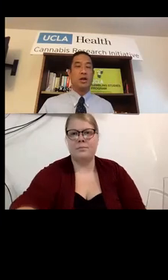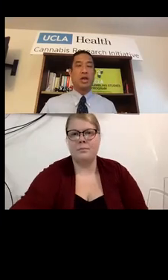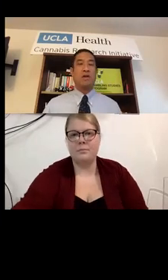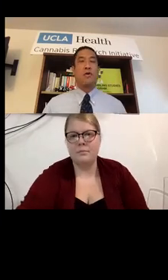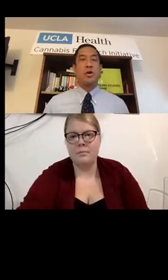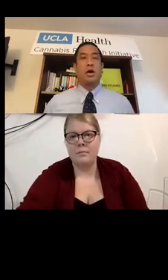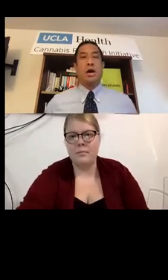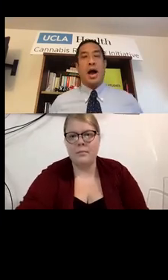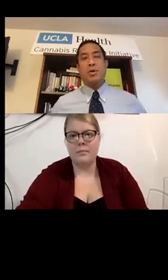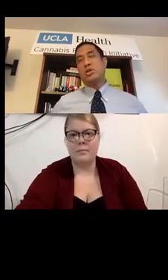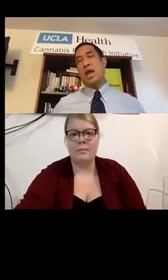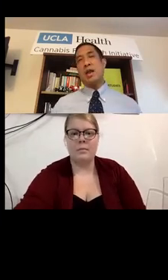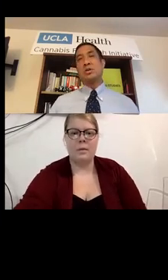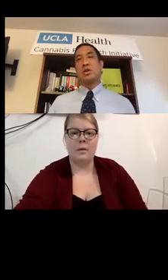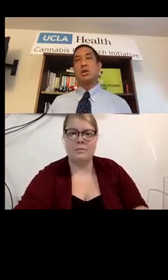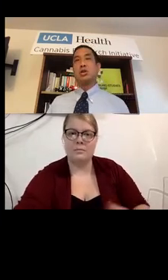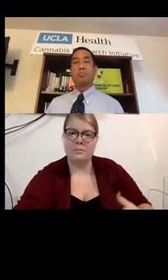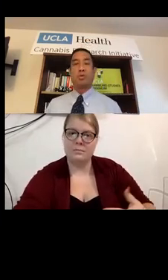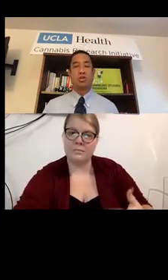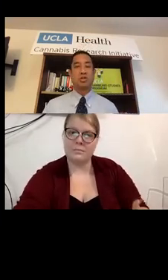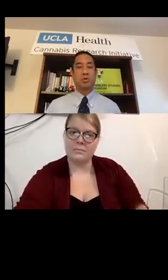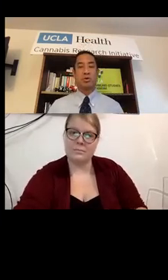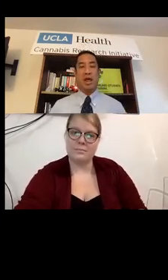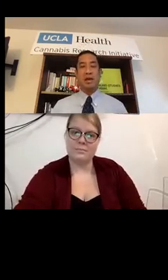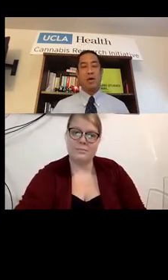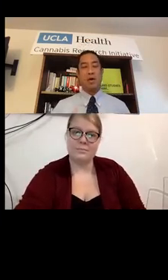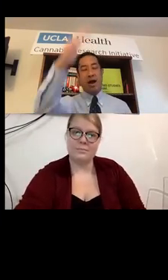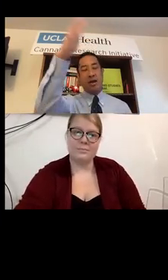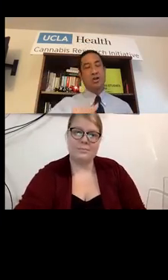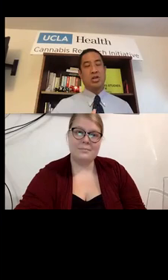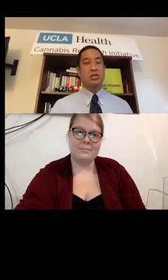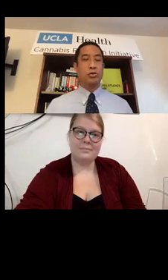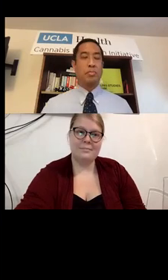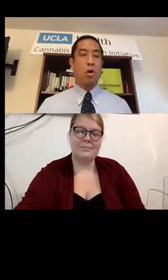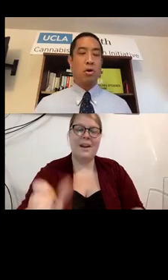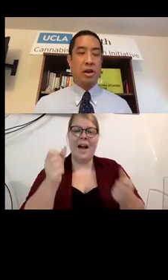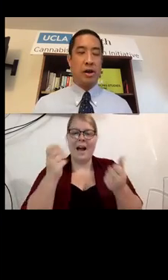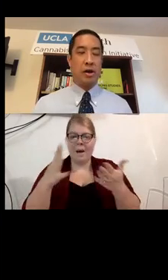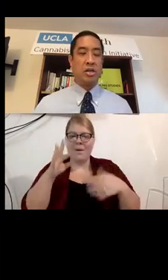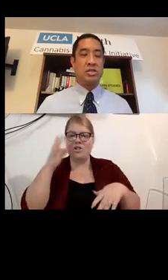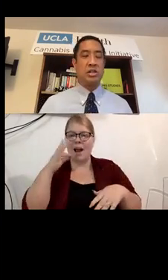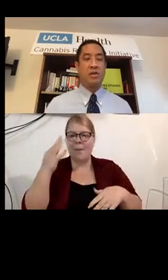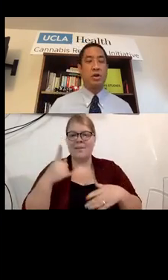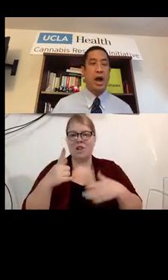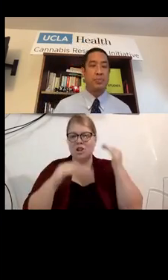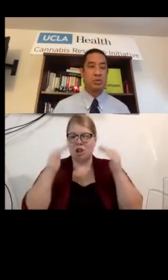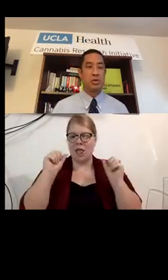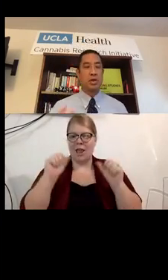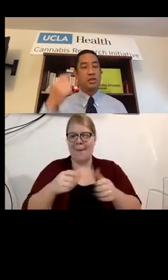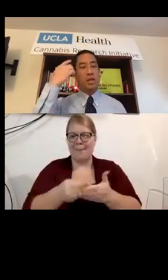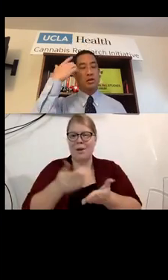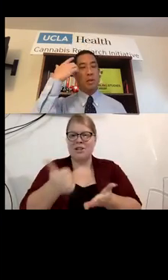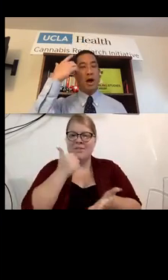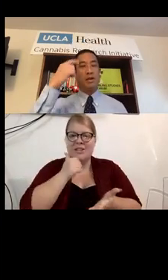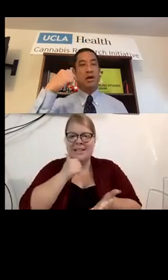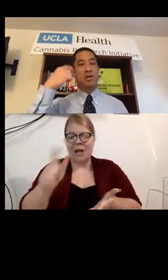talking about California, how much cannabis can an adult purchase per day? Now, I didn't get a chance to do the polling here, and you can see the various options.